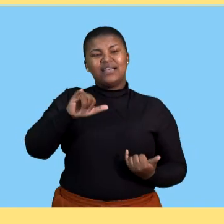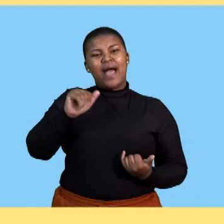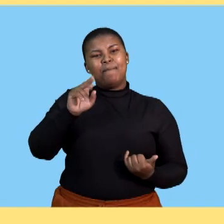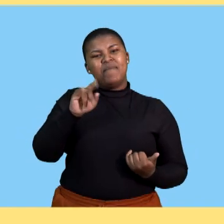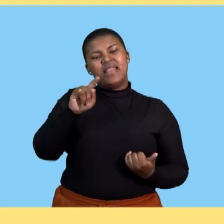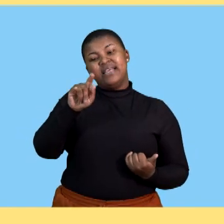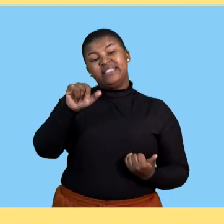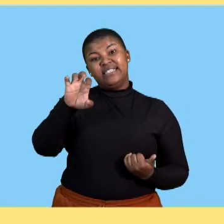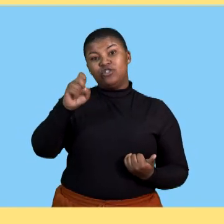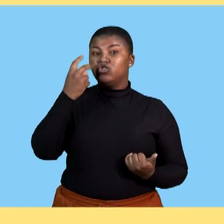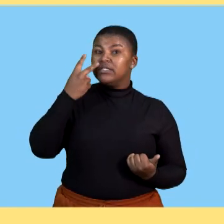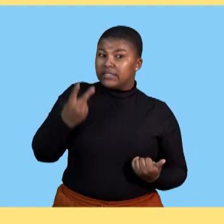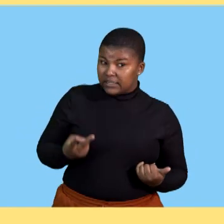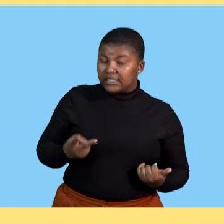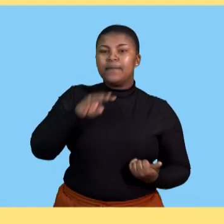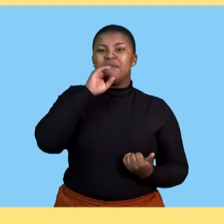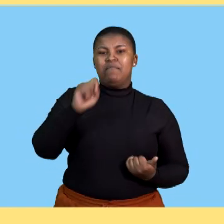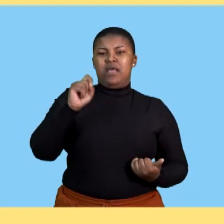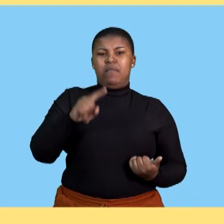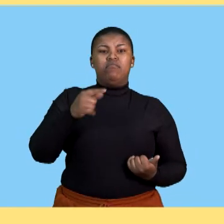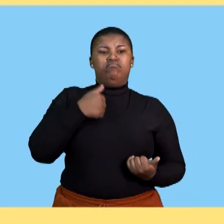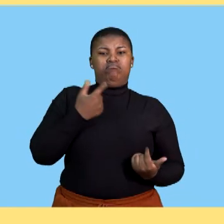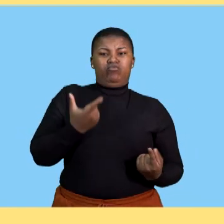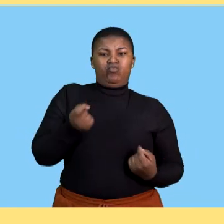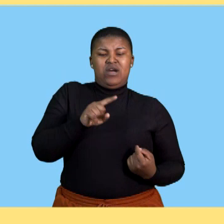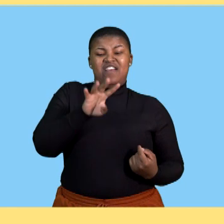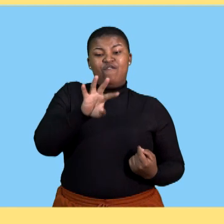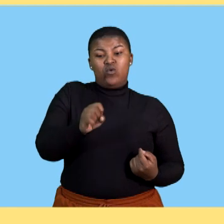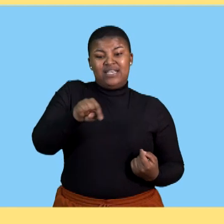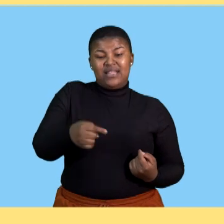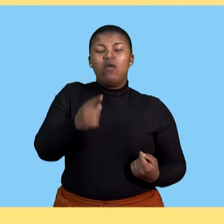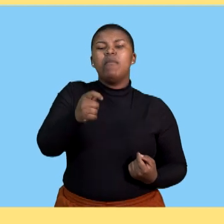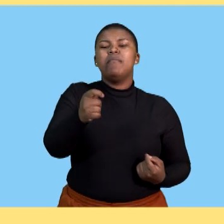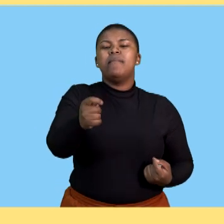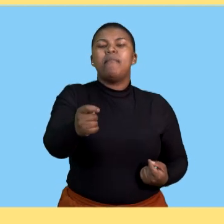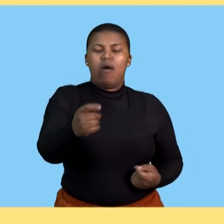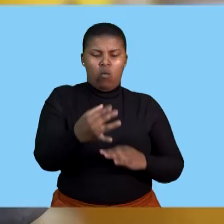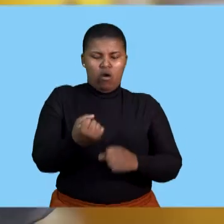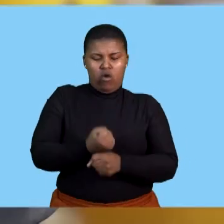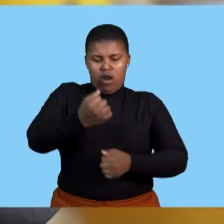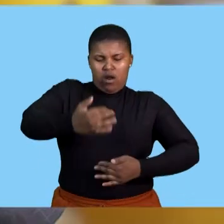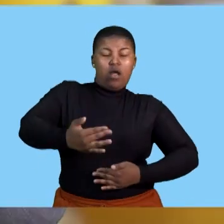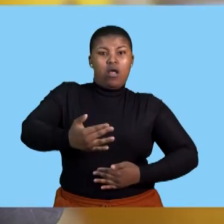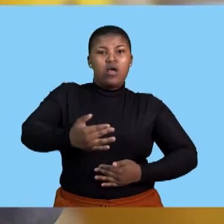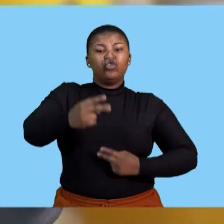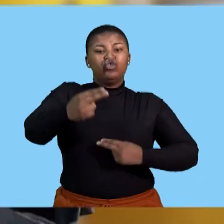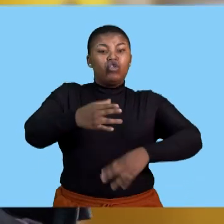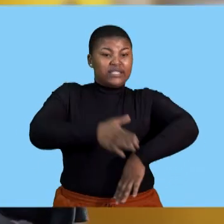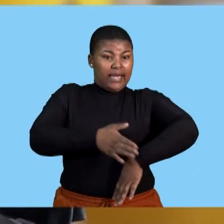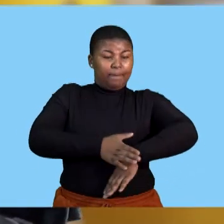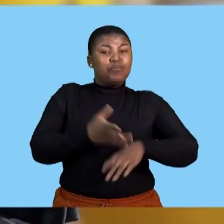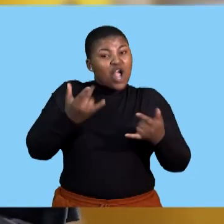liabilities. It simply means we are going to pay this 40,000 within the next 12 months, short-term,